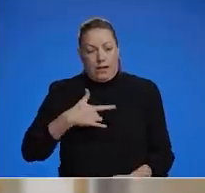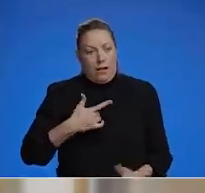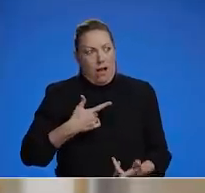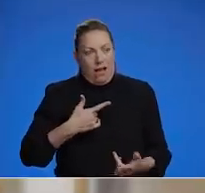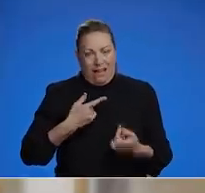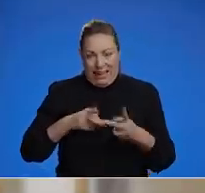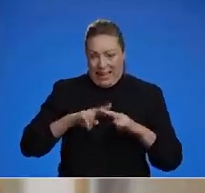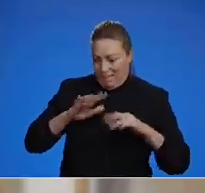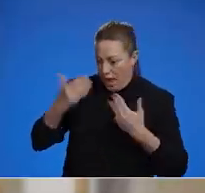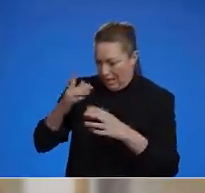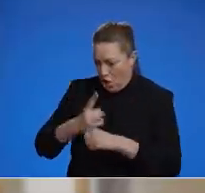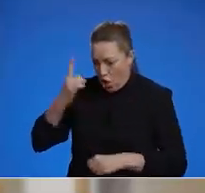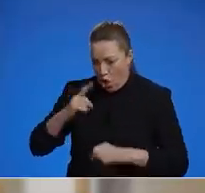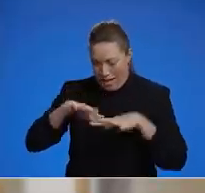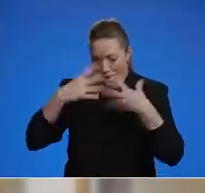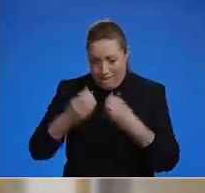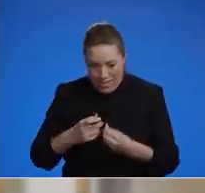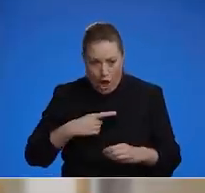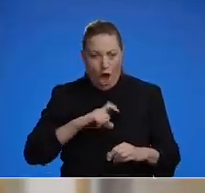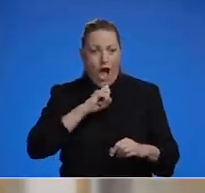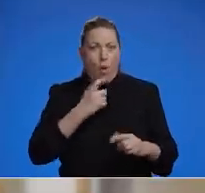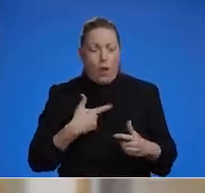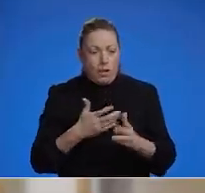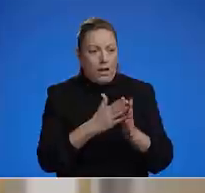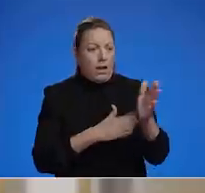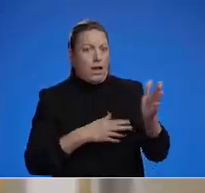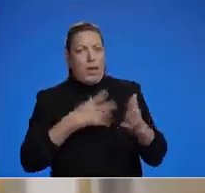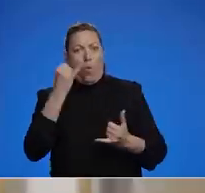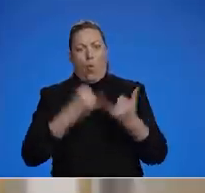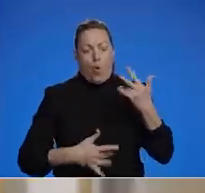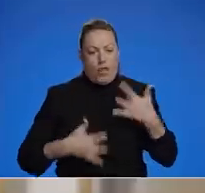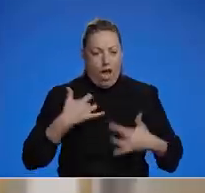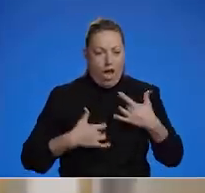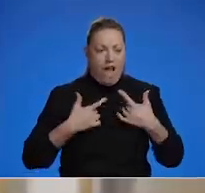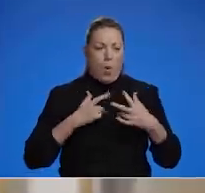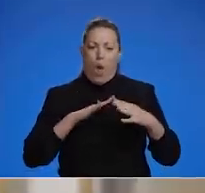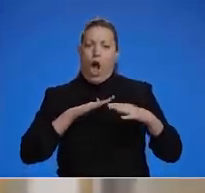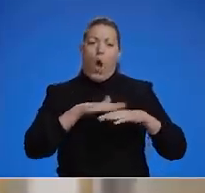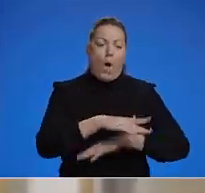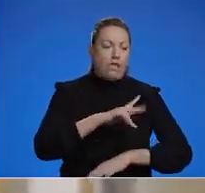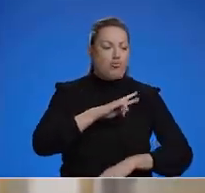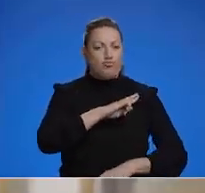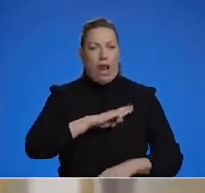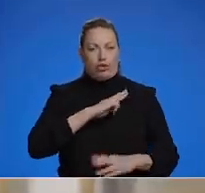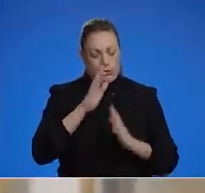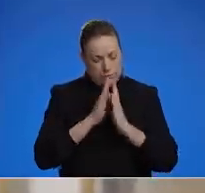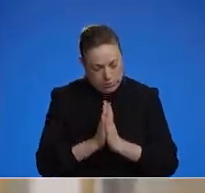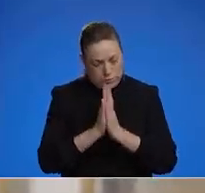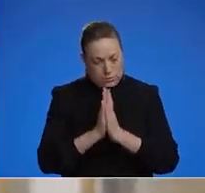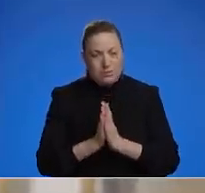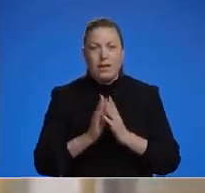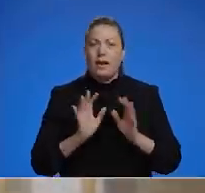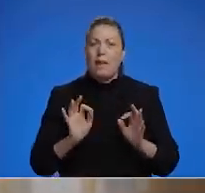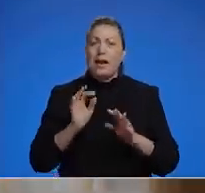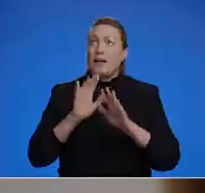we might end up worse off, unhappy, or over-religious. In reality, our